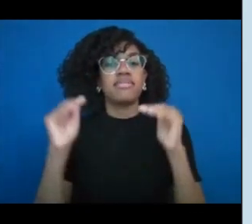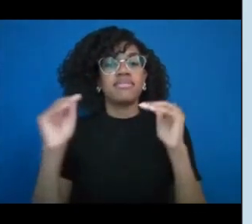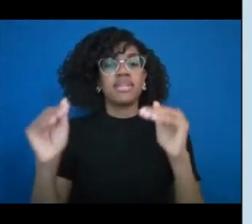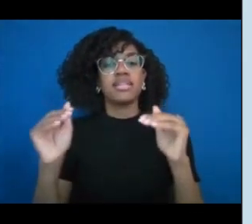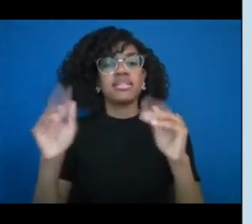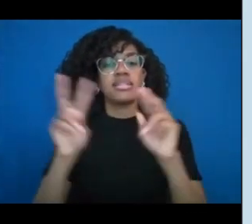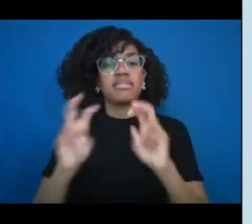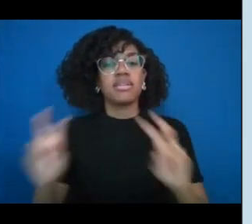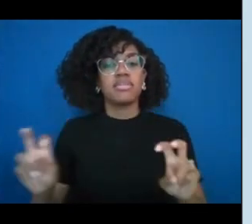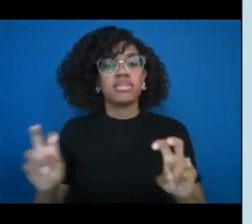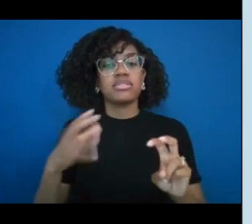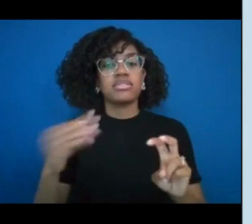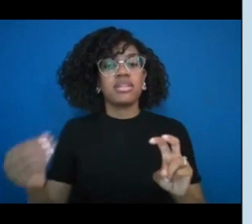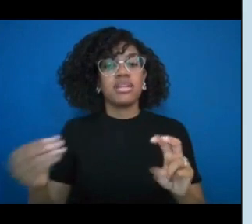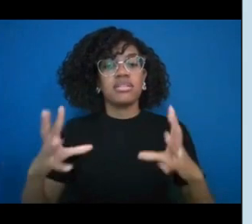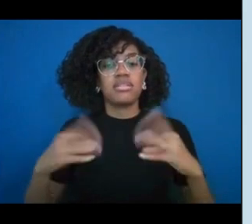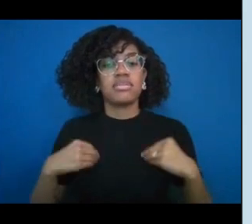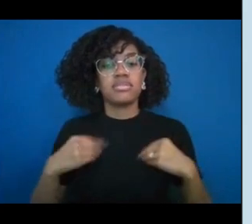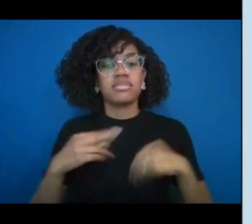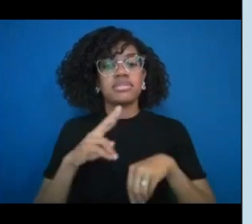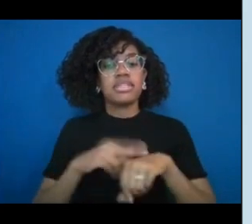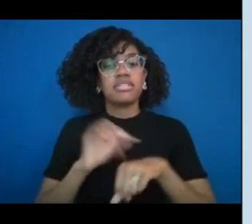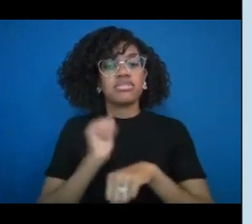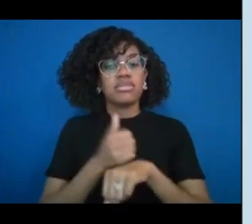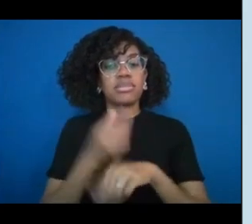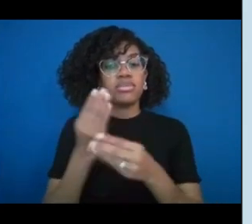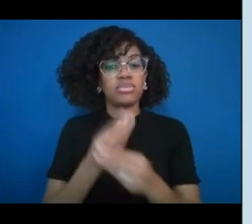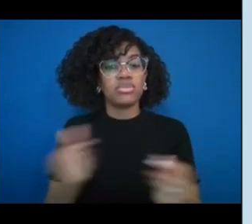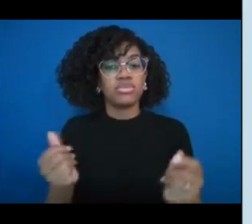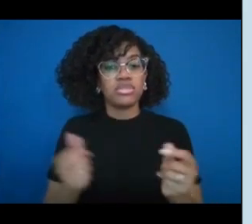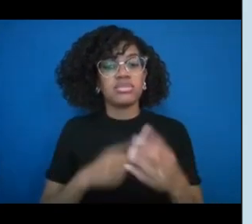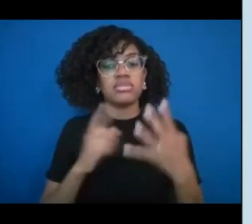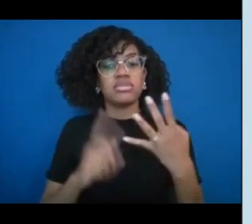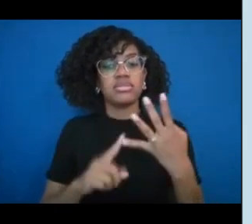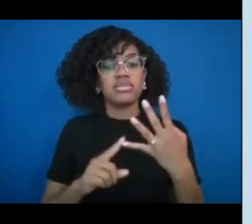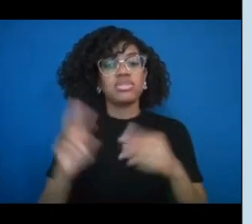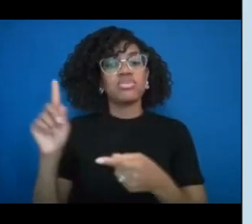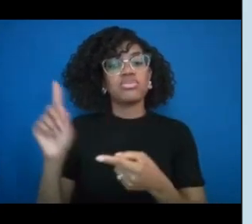the resiliency of climate vulnerable protected species.